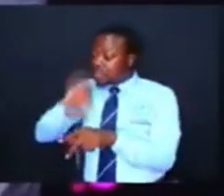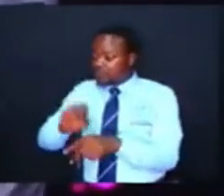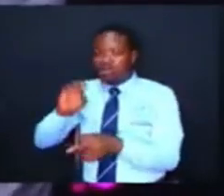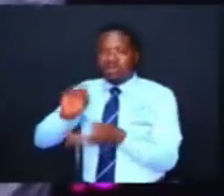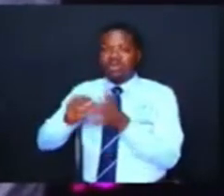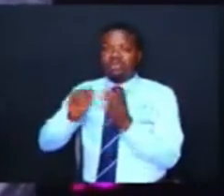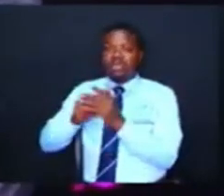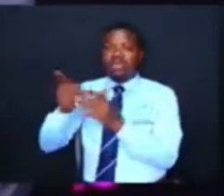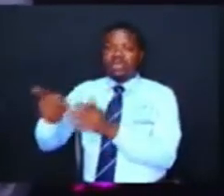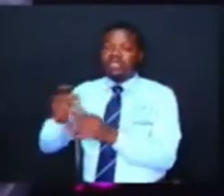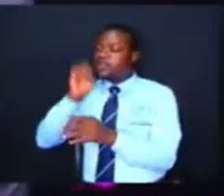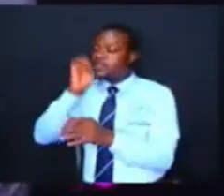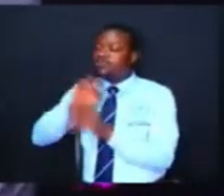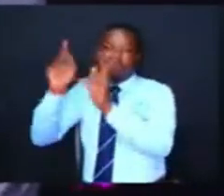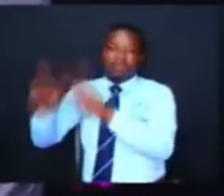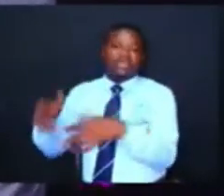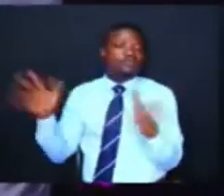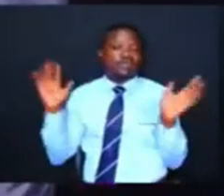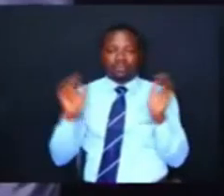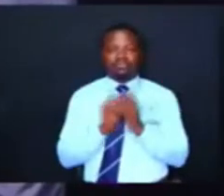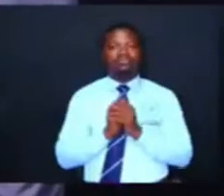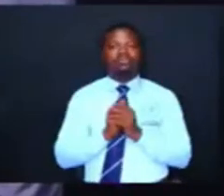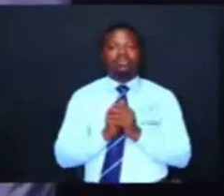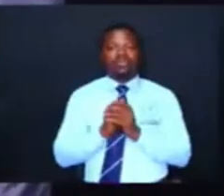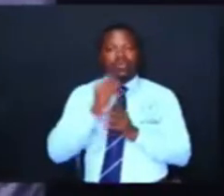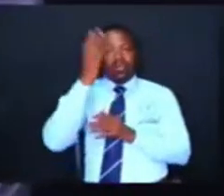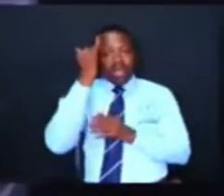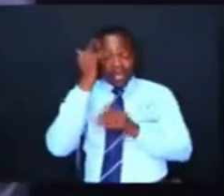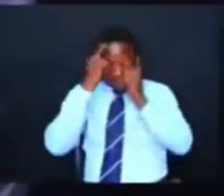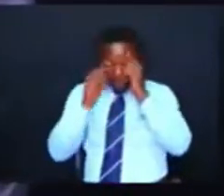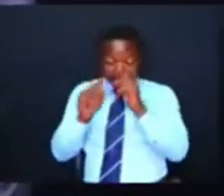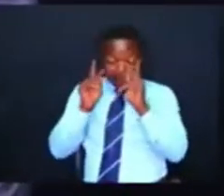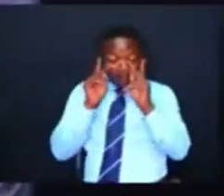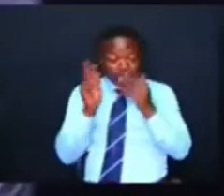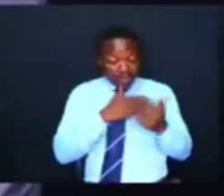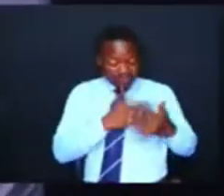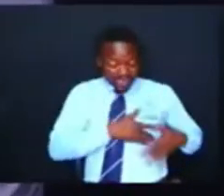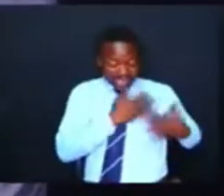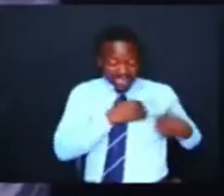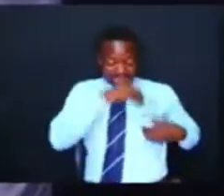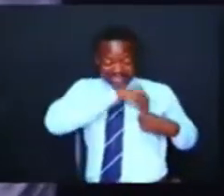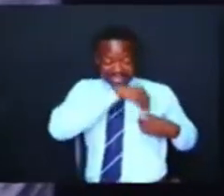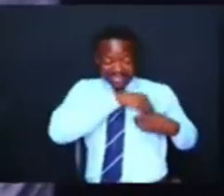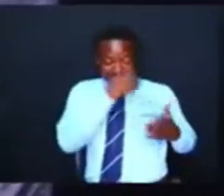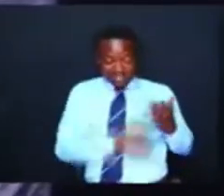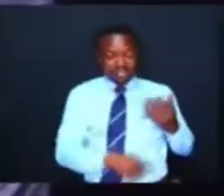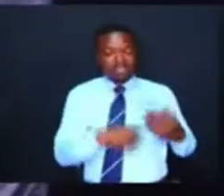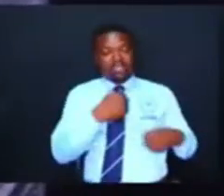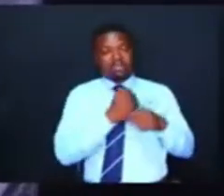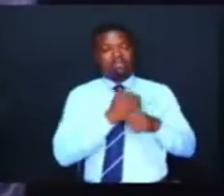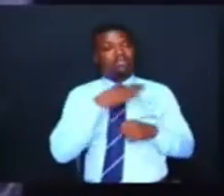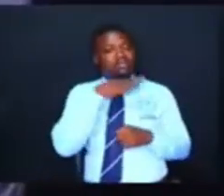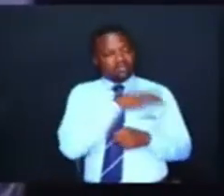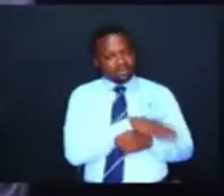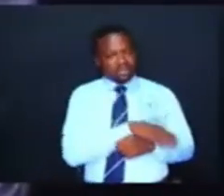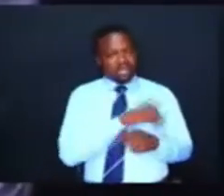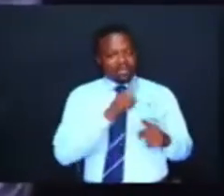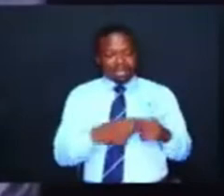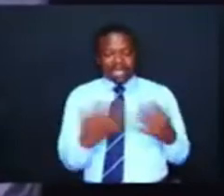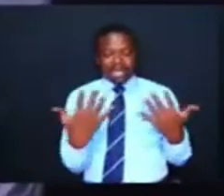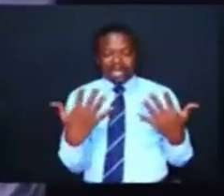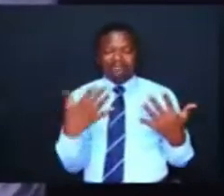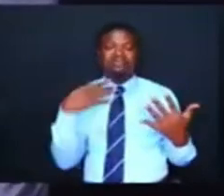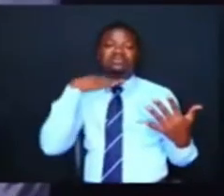Because these things that comes out of the heart actually defiles the person. But eating with unwashed